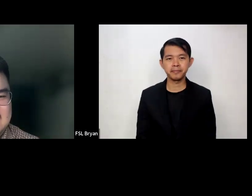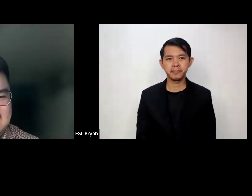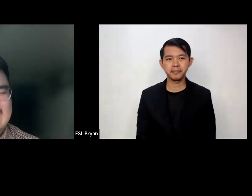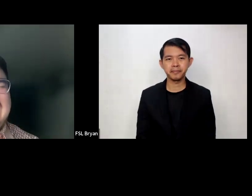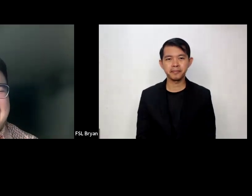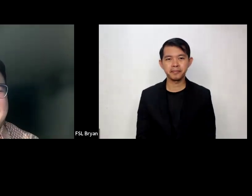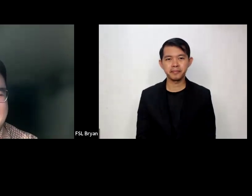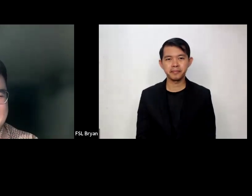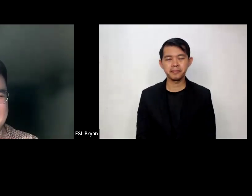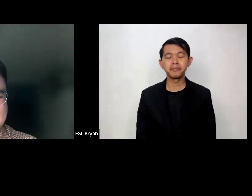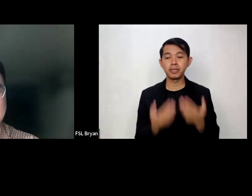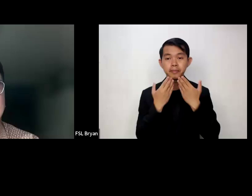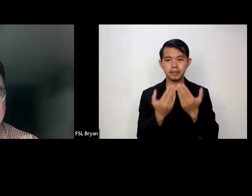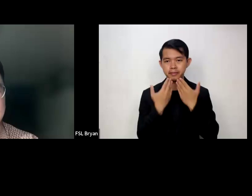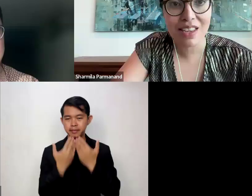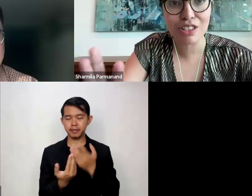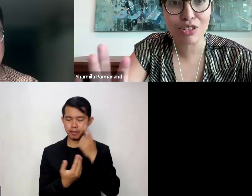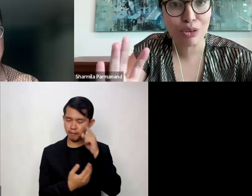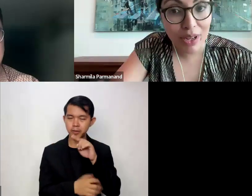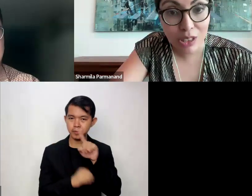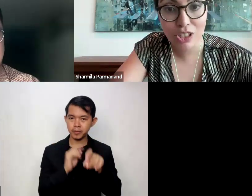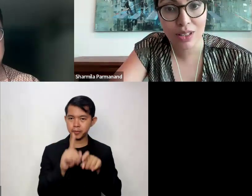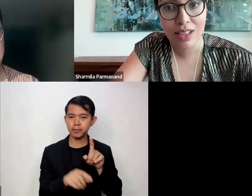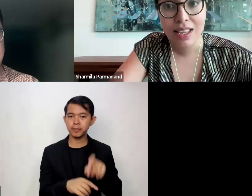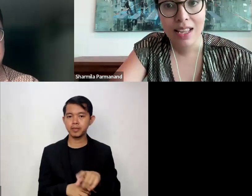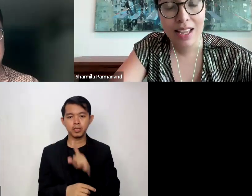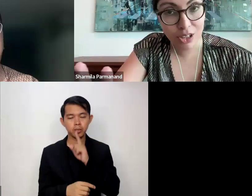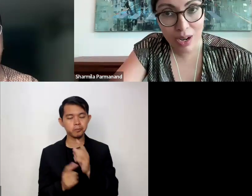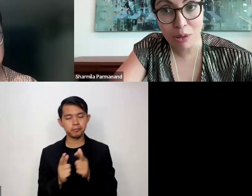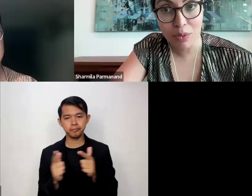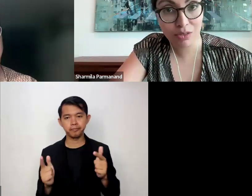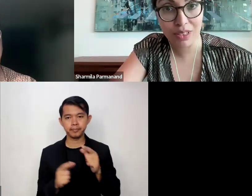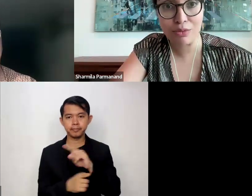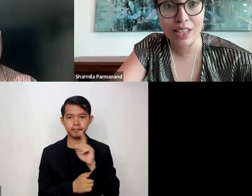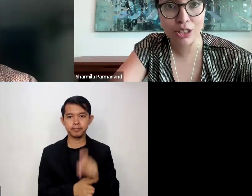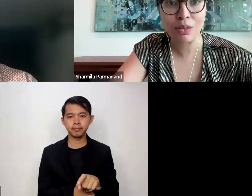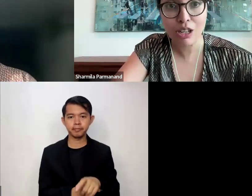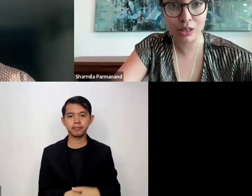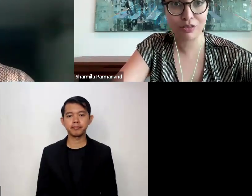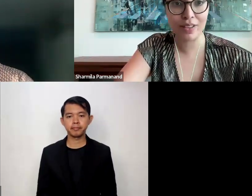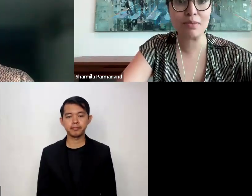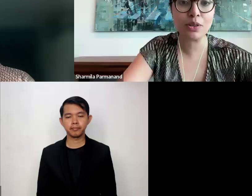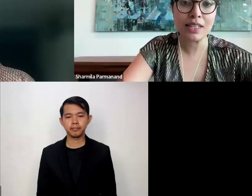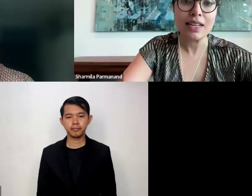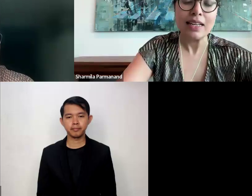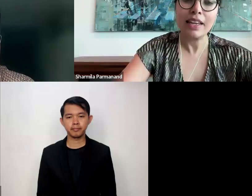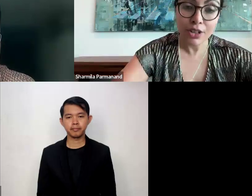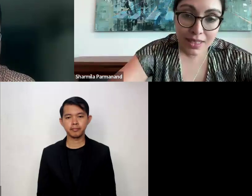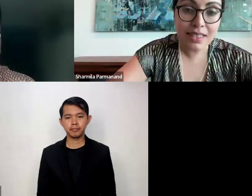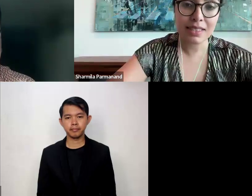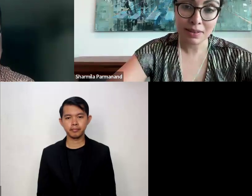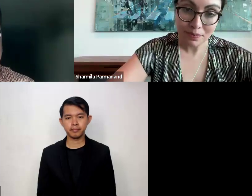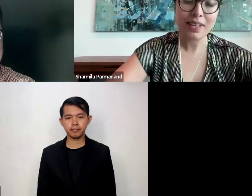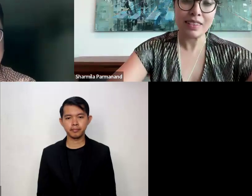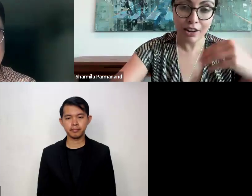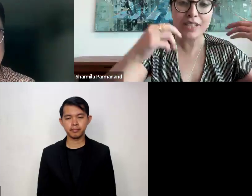but thank you very much for this question. So I think it's a great question, and I grapple with it really a lot of times because there